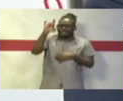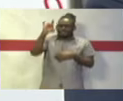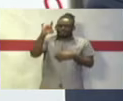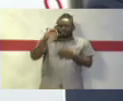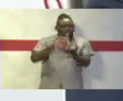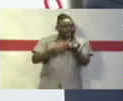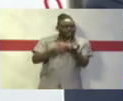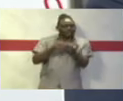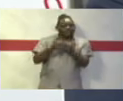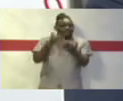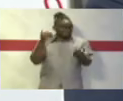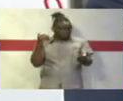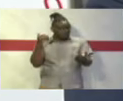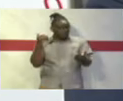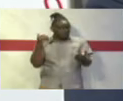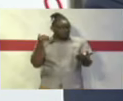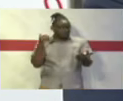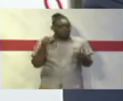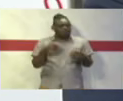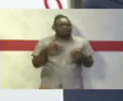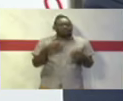the hospital to